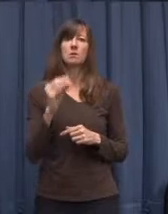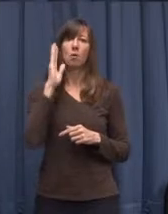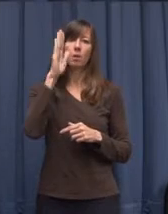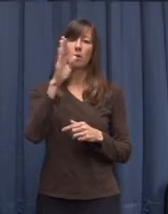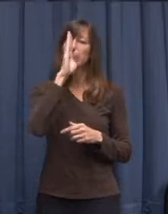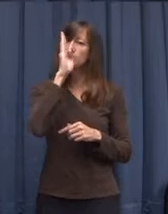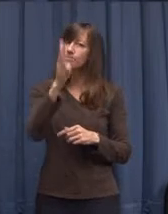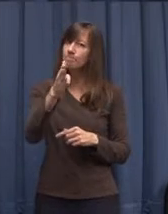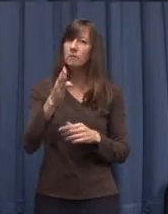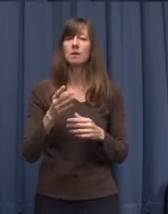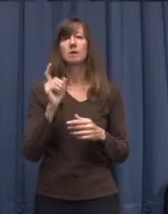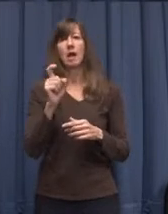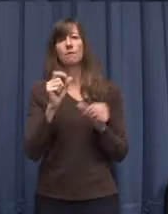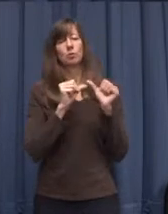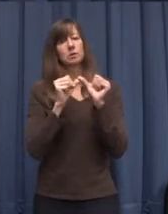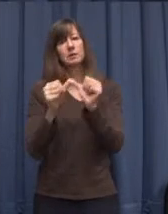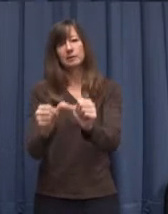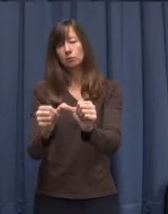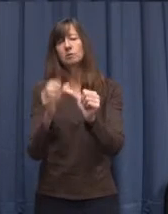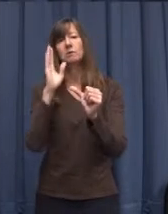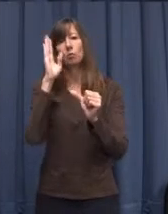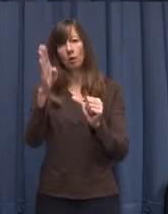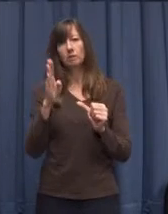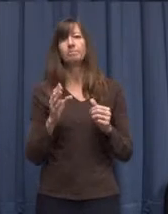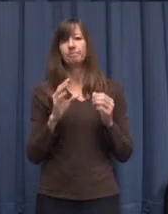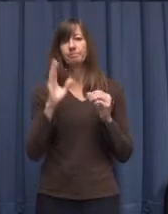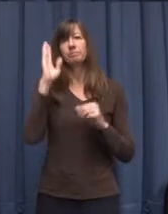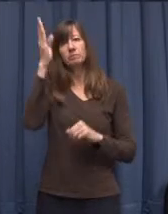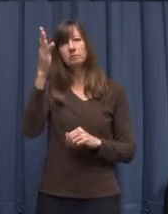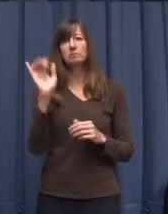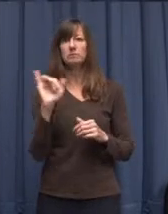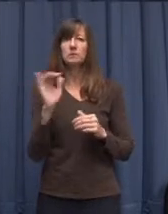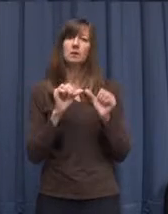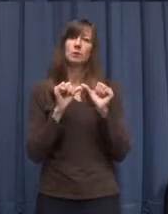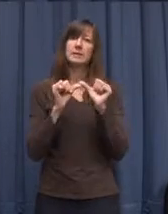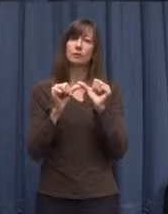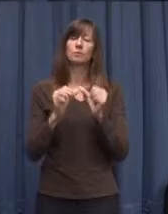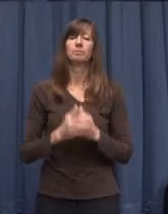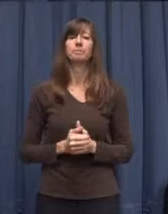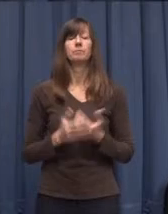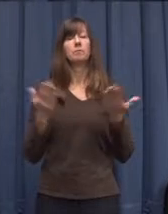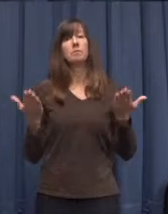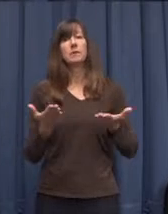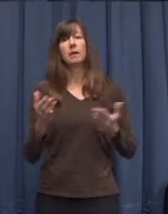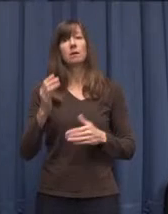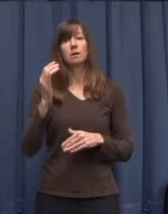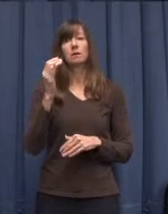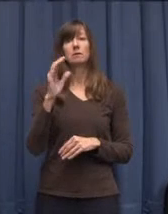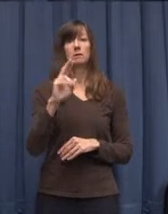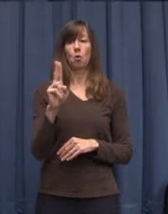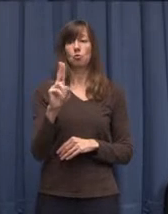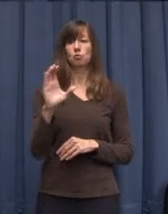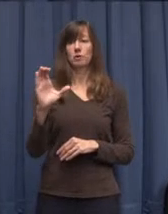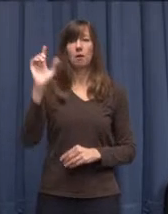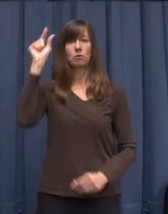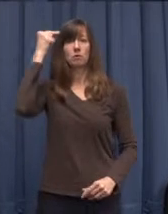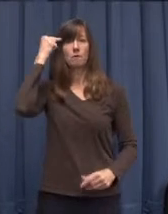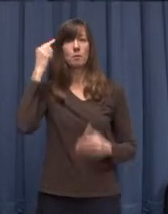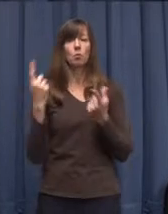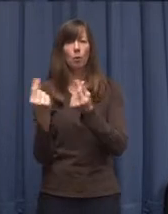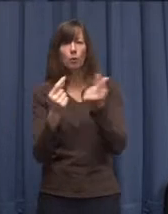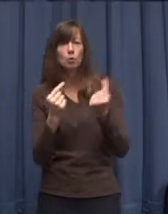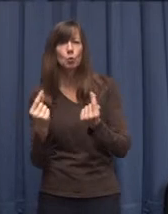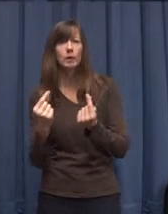forward. Some of the things we're doing at the county government level to continue to try to control this, we do have some